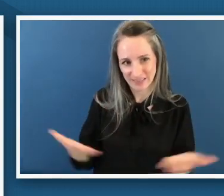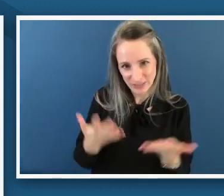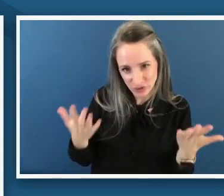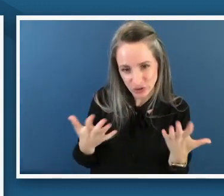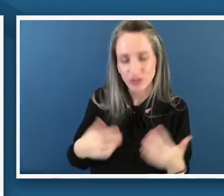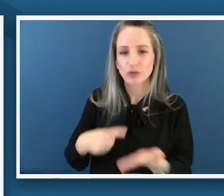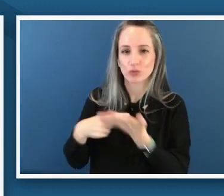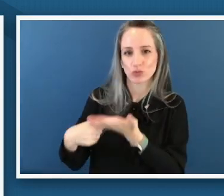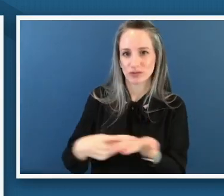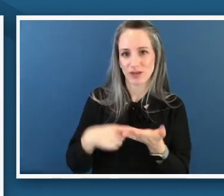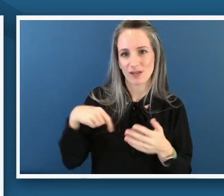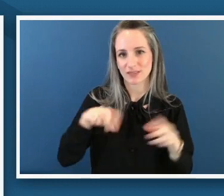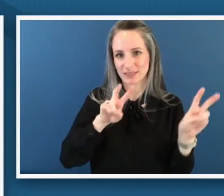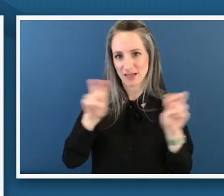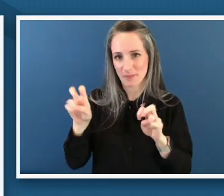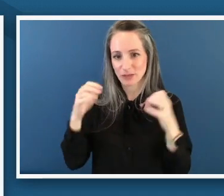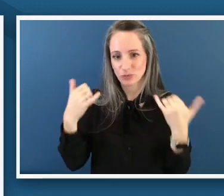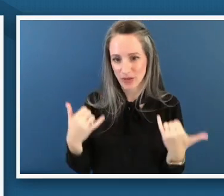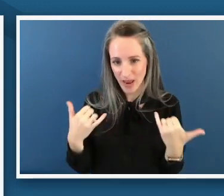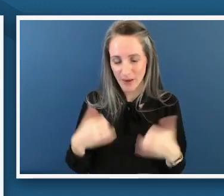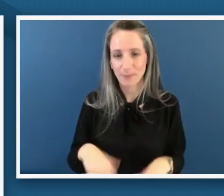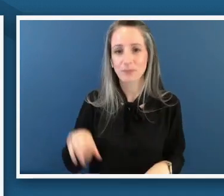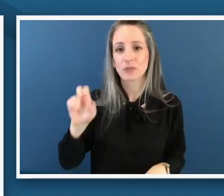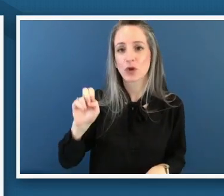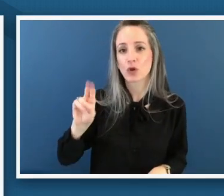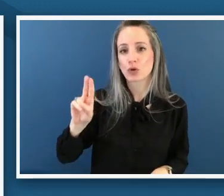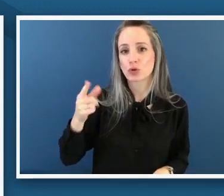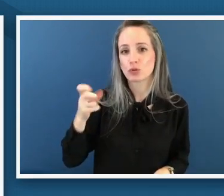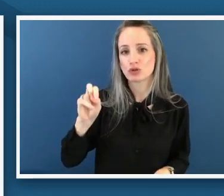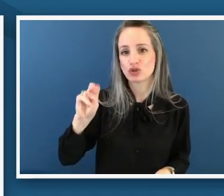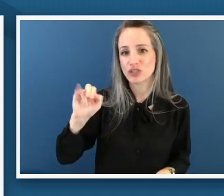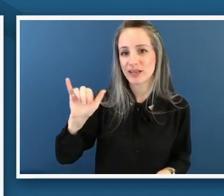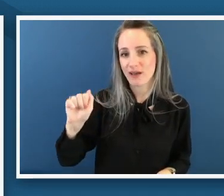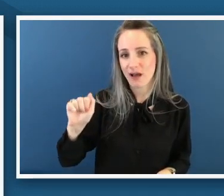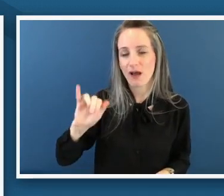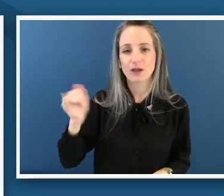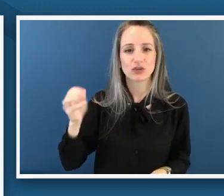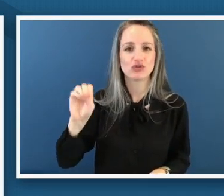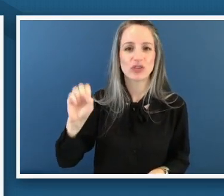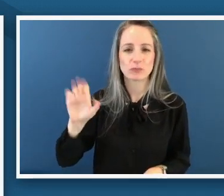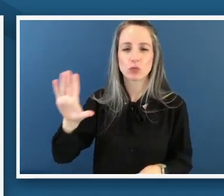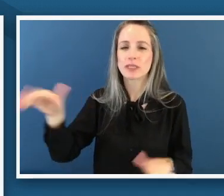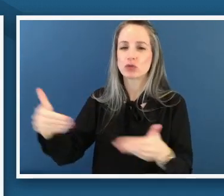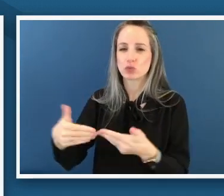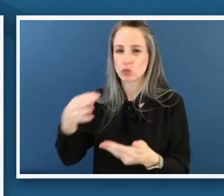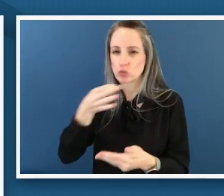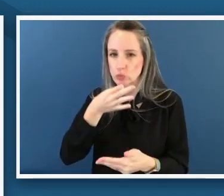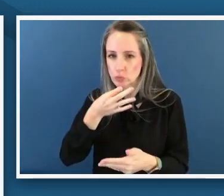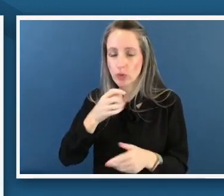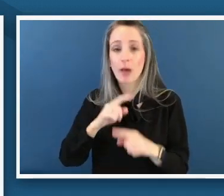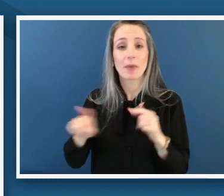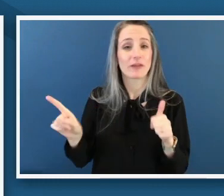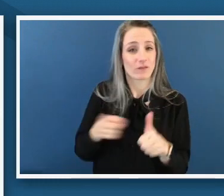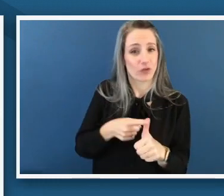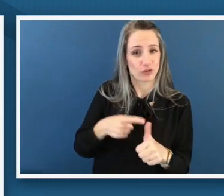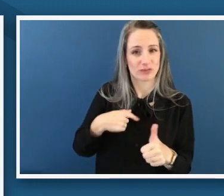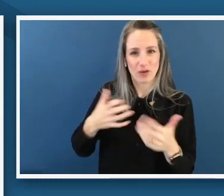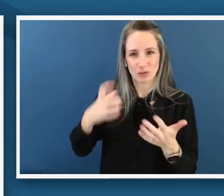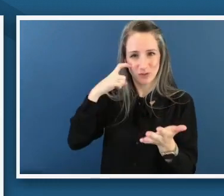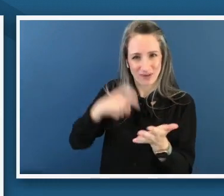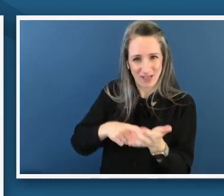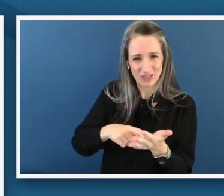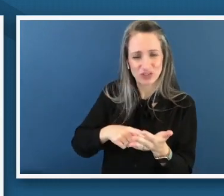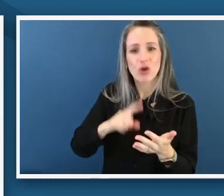use. I'm going to ask Eugenia and James to introduce themselves in a moment, but first I want to acknowledge the fact that we were supposed to have a